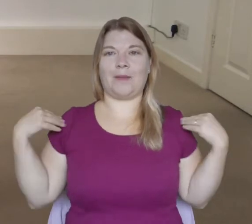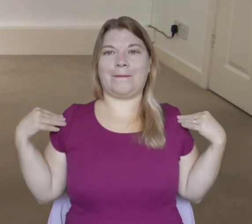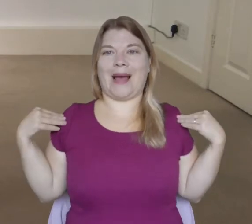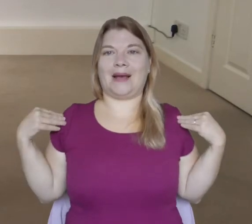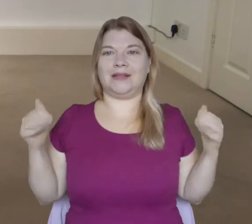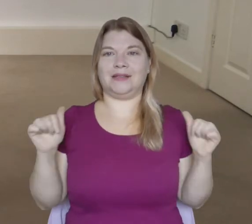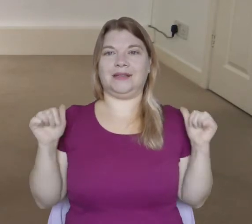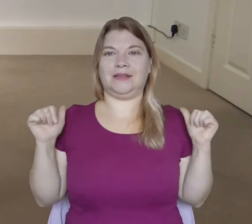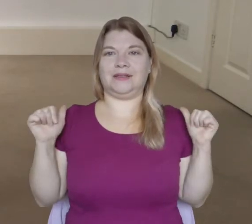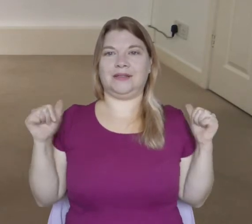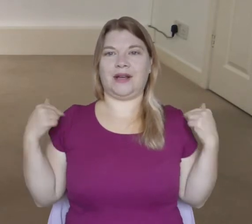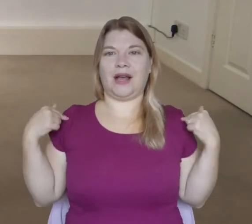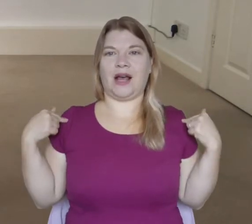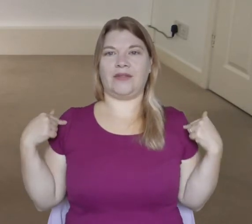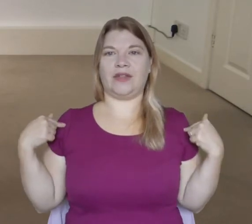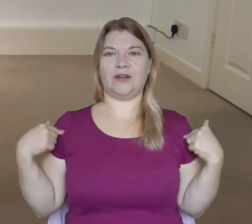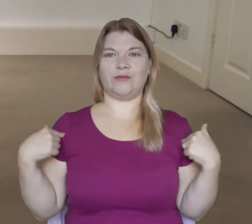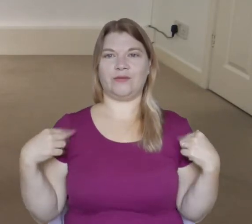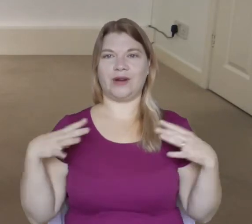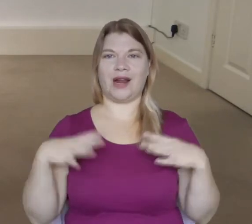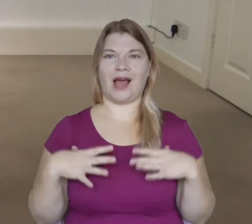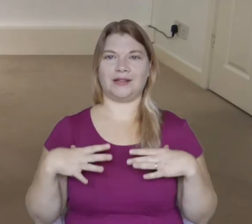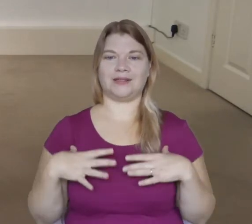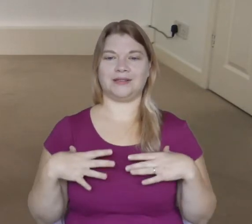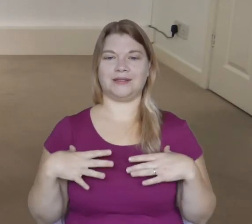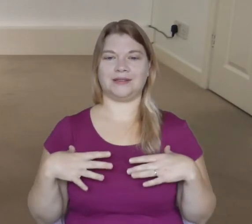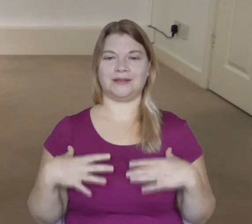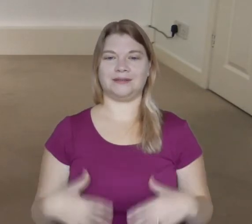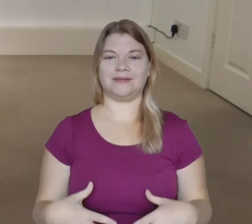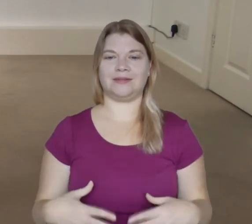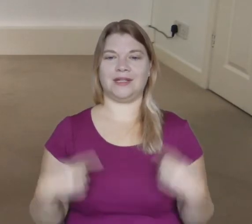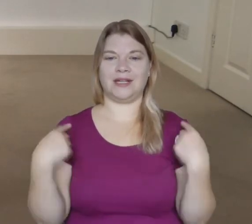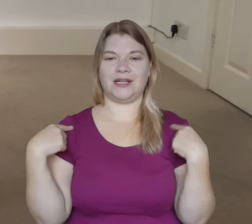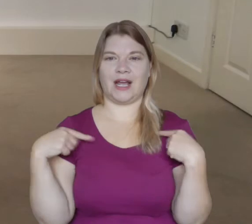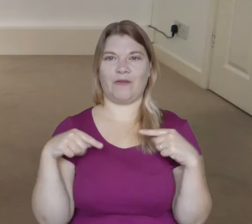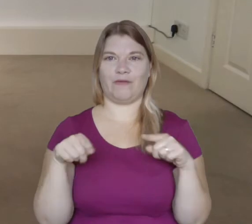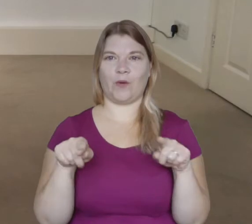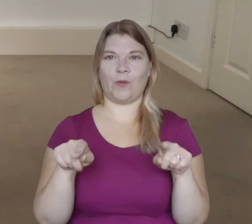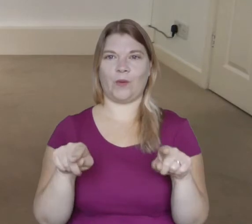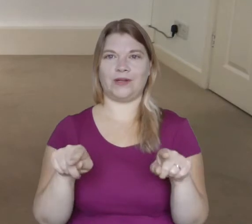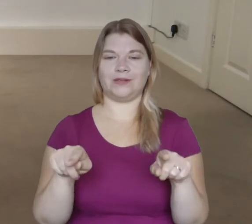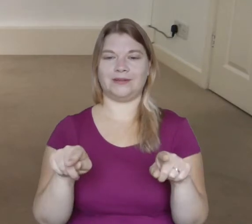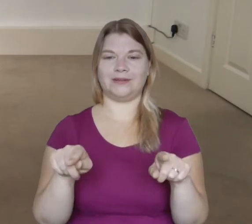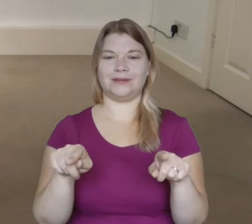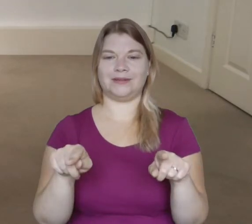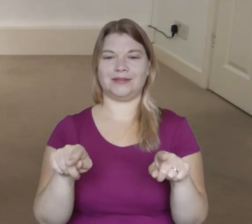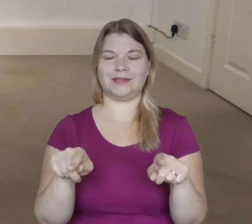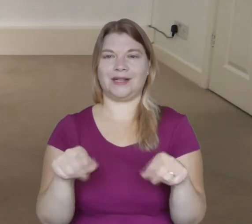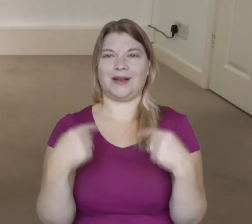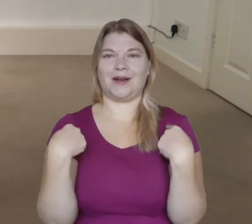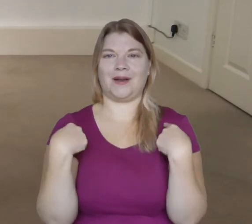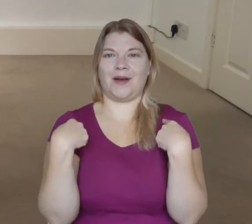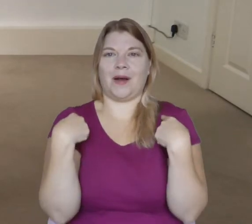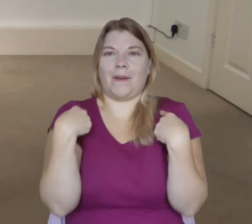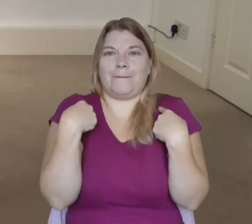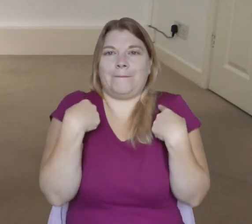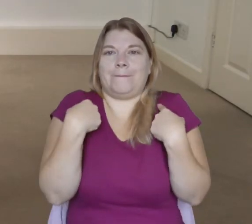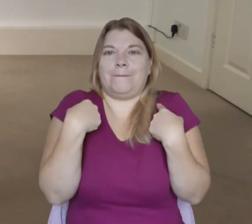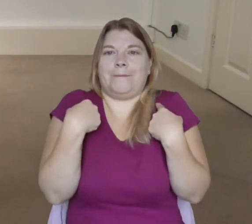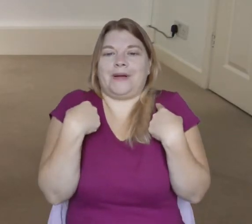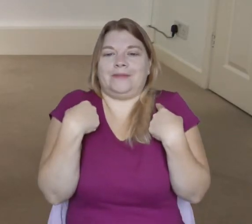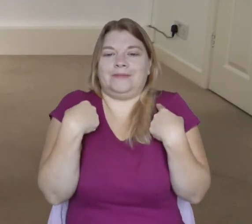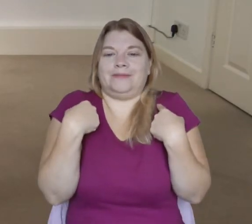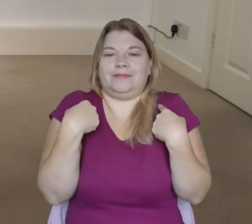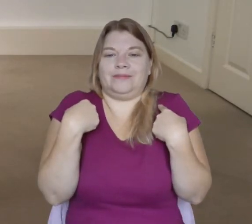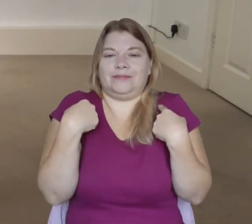back, and then relaxing our shoulders down. Taking our shoulders forwards, both shoulders together, shoulders up towards